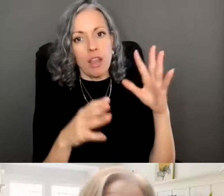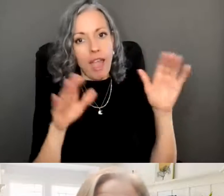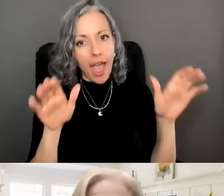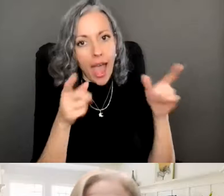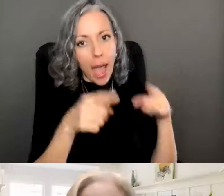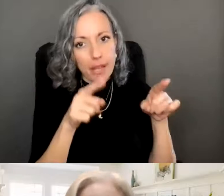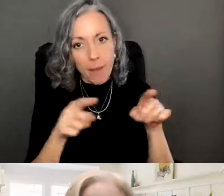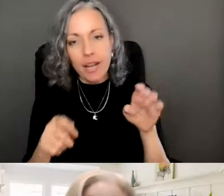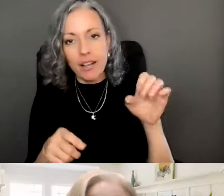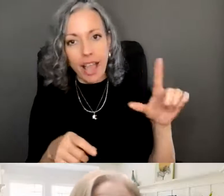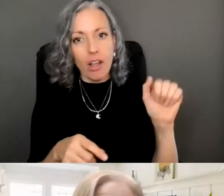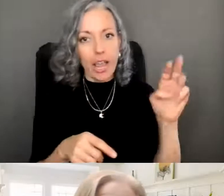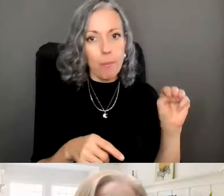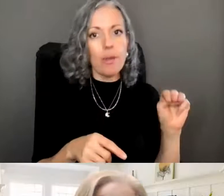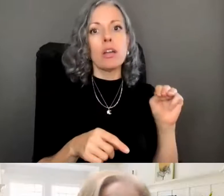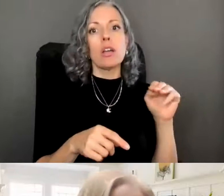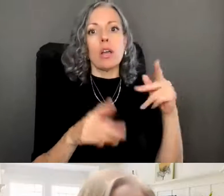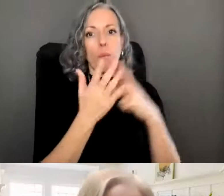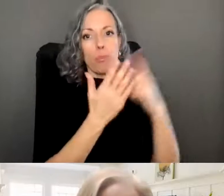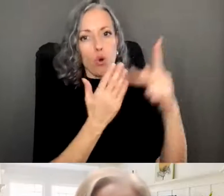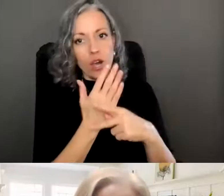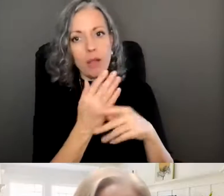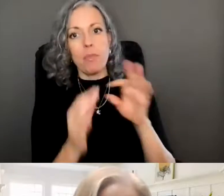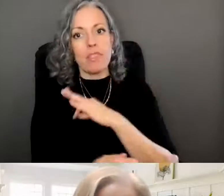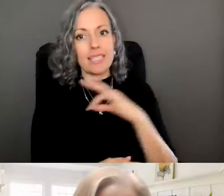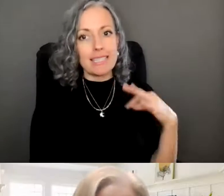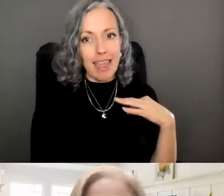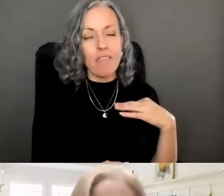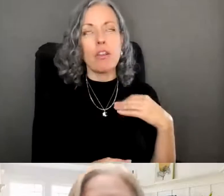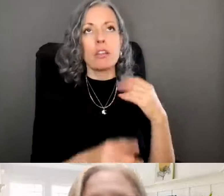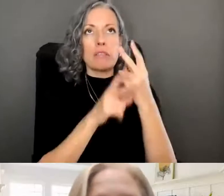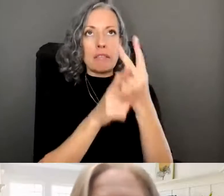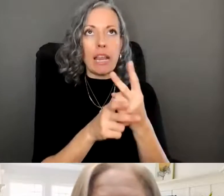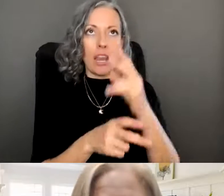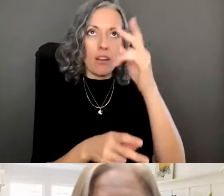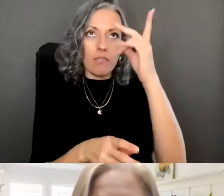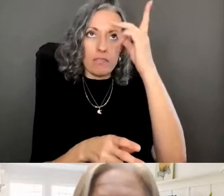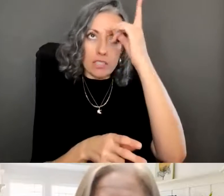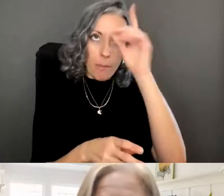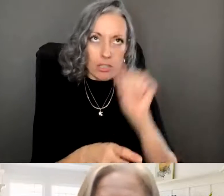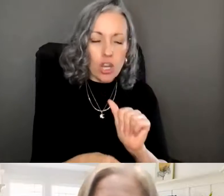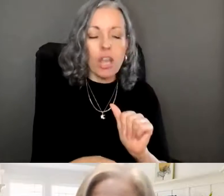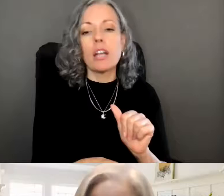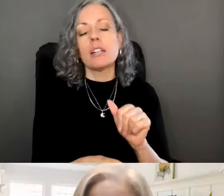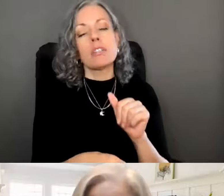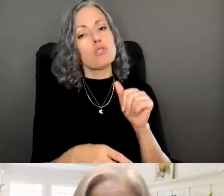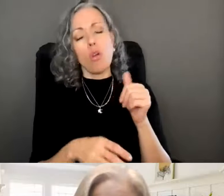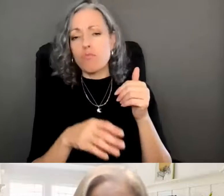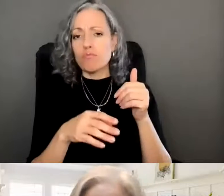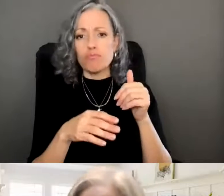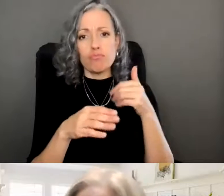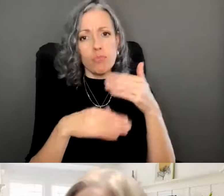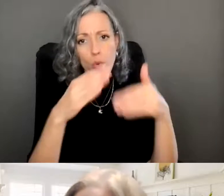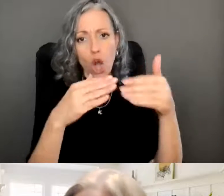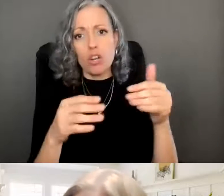CalAIM program and the staff who've been working on embedding best practices on dementia care, and that's some tremendous progress has been made, and we look forward to more.